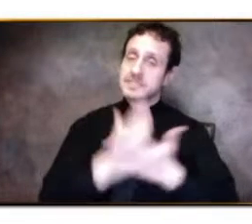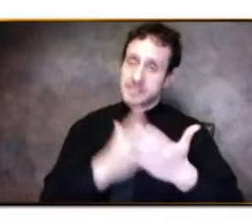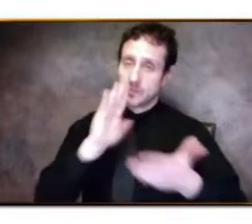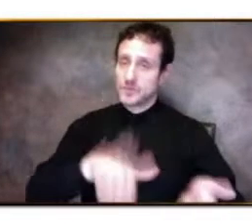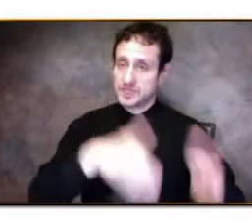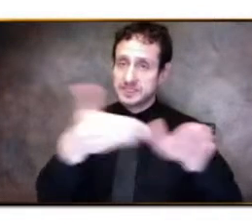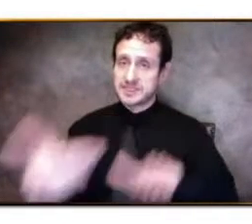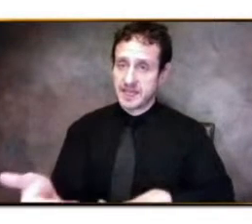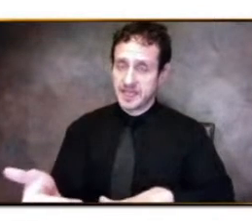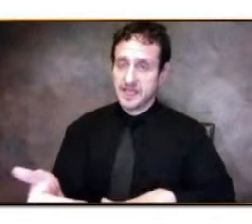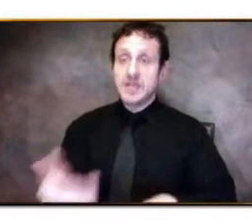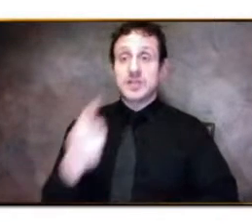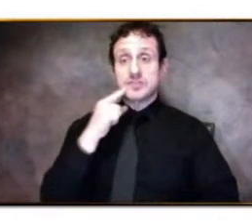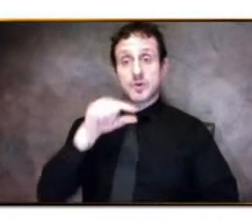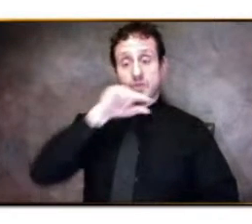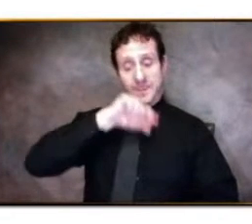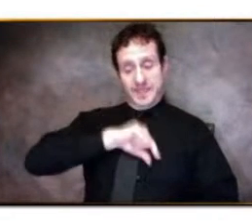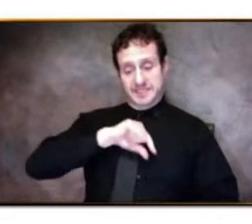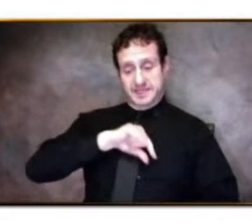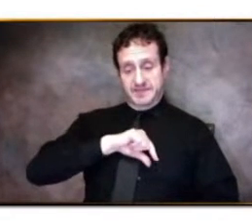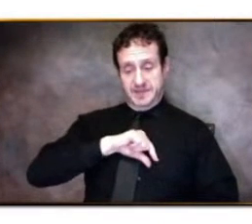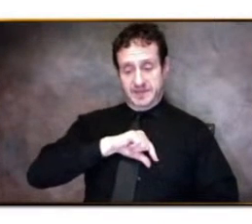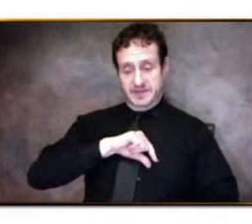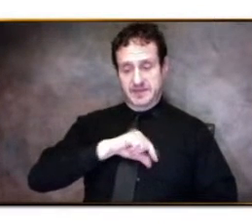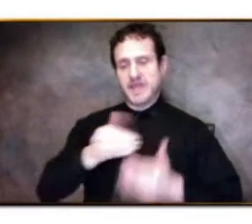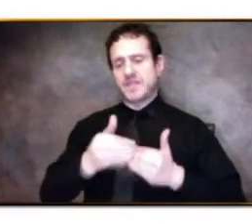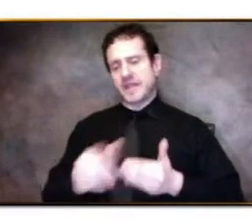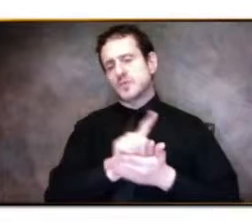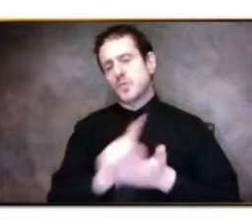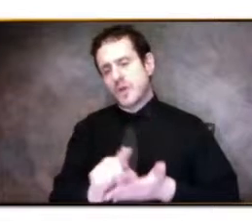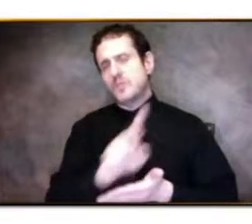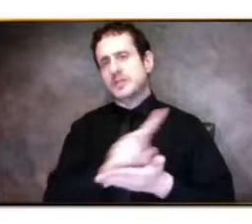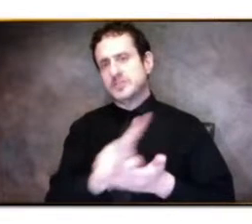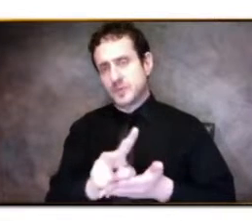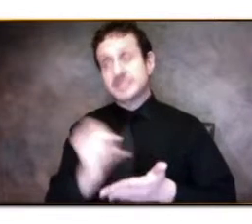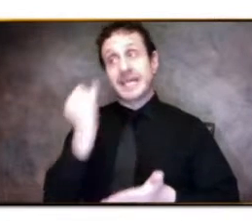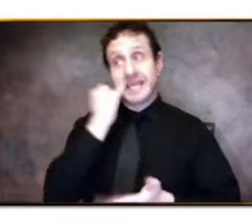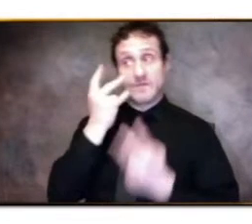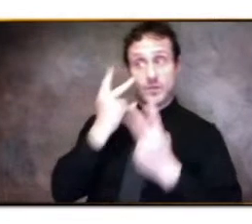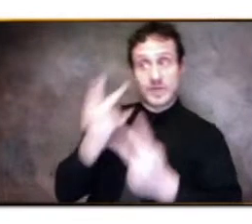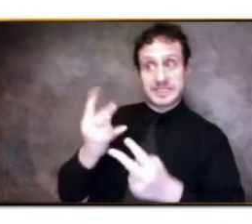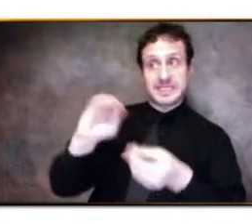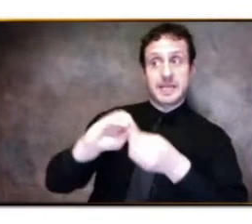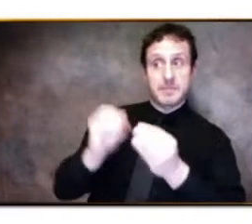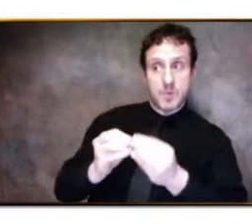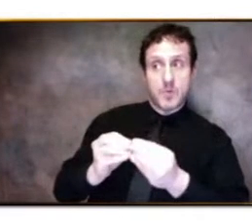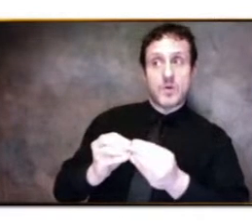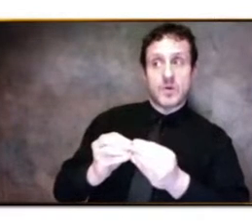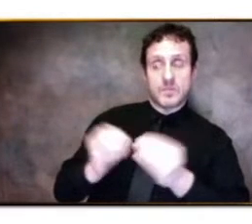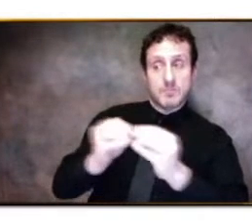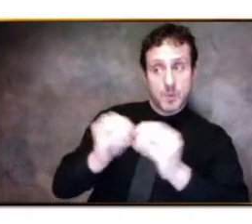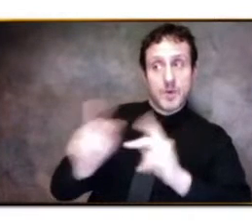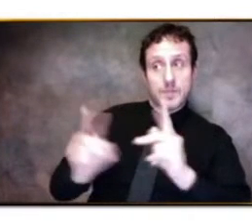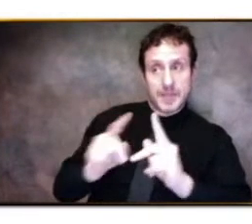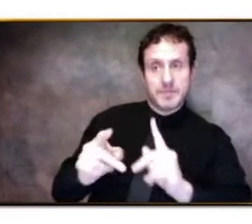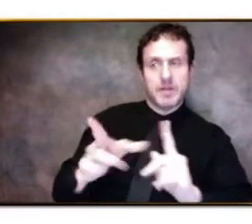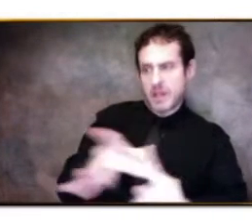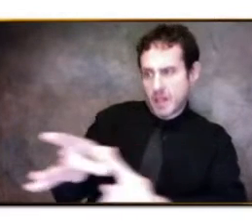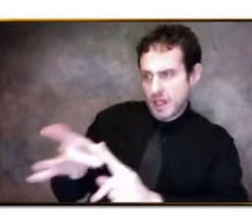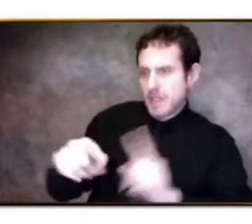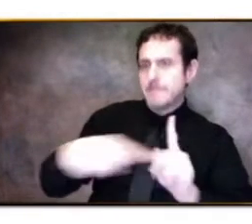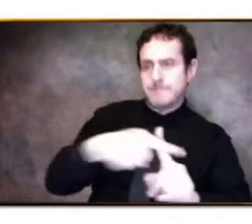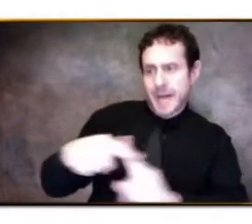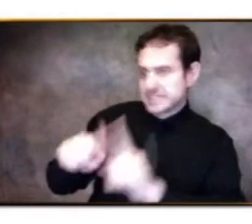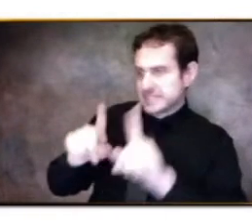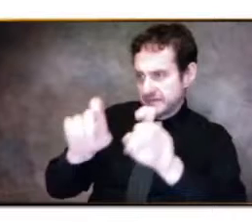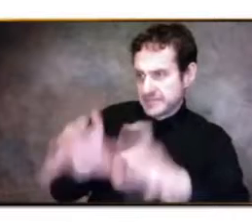or two following Thanksgiving, if we start to see an increase in the number of cases, that will be a sign that maybe there